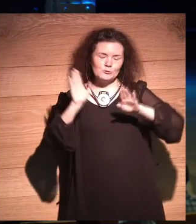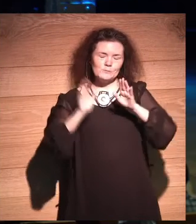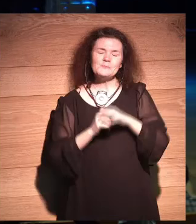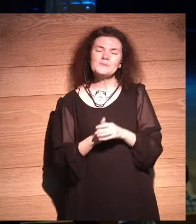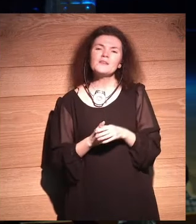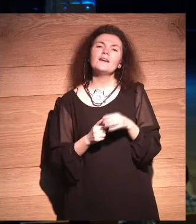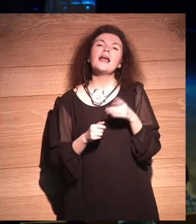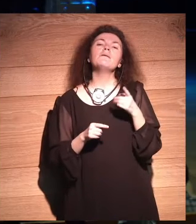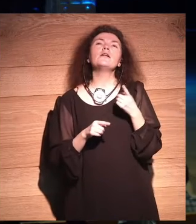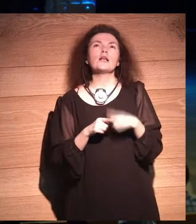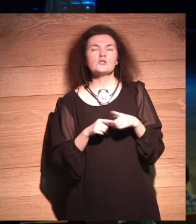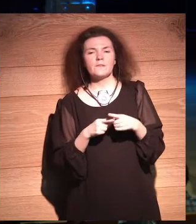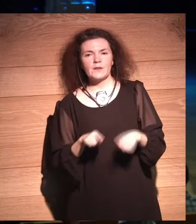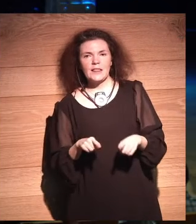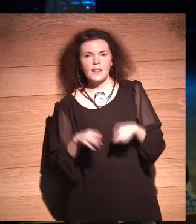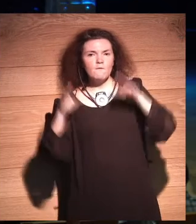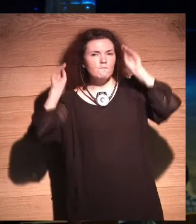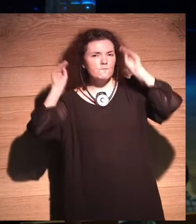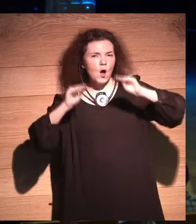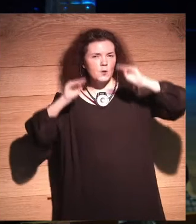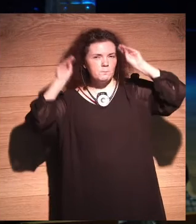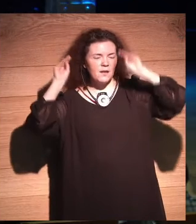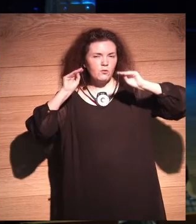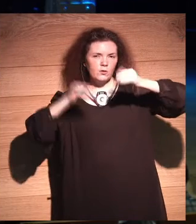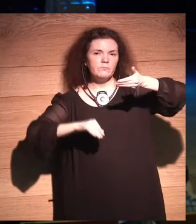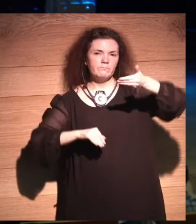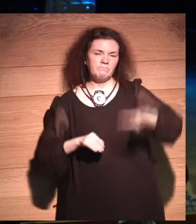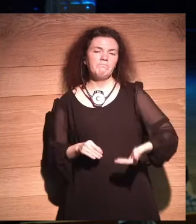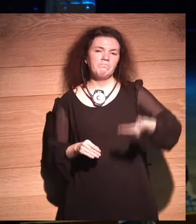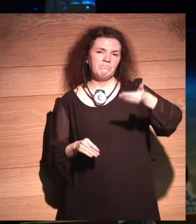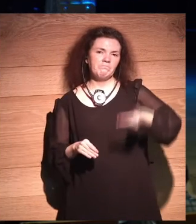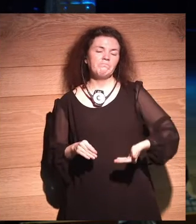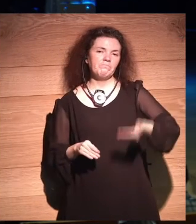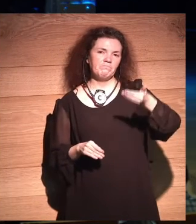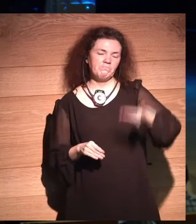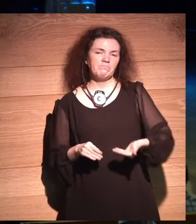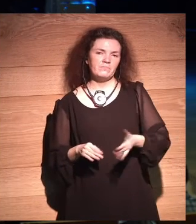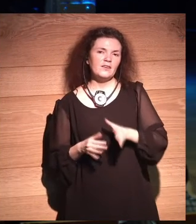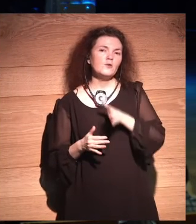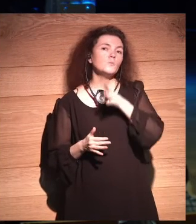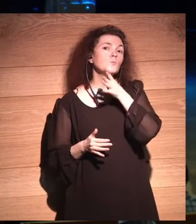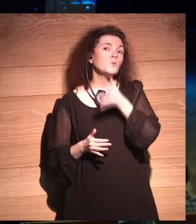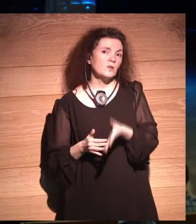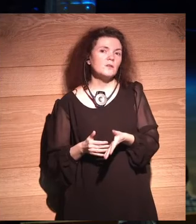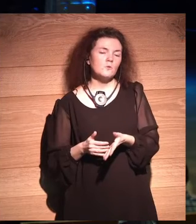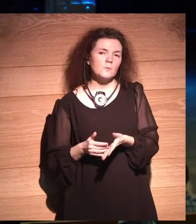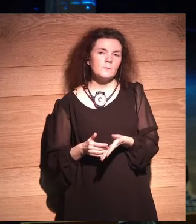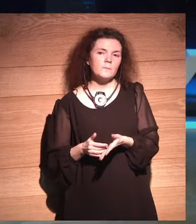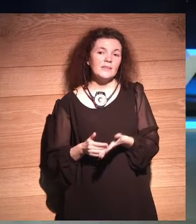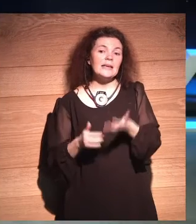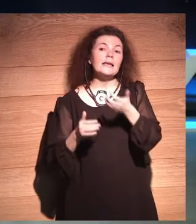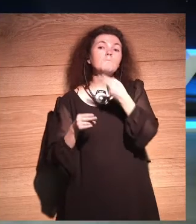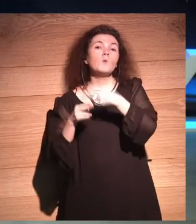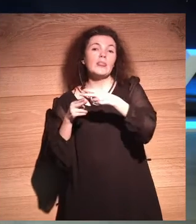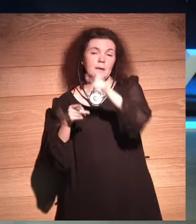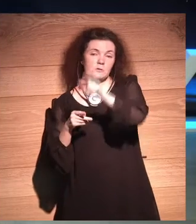extremely important. We have one here and one here at least. Training is extraordinarily important because even if there's political will, knowing